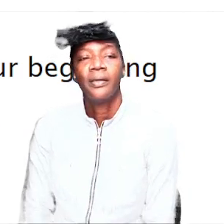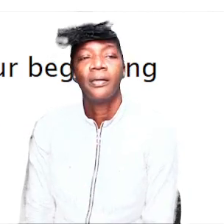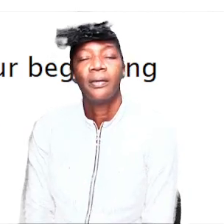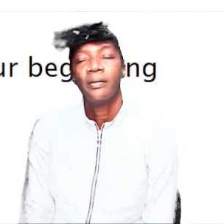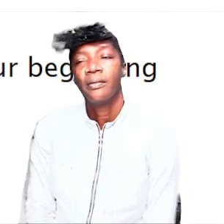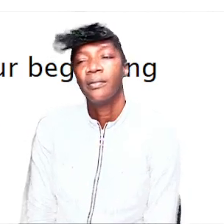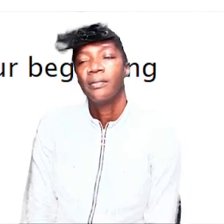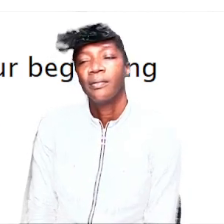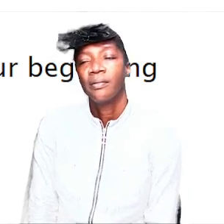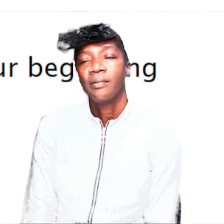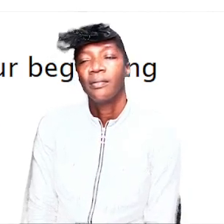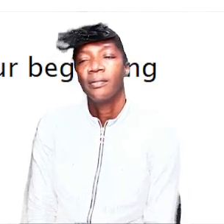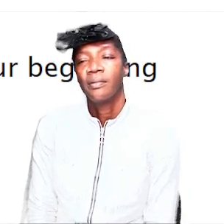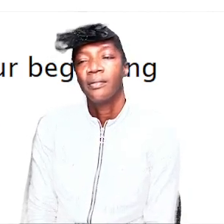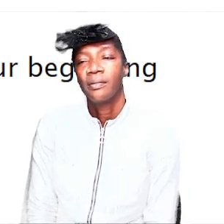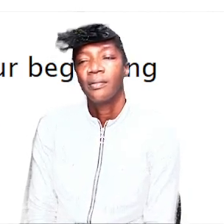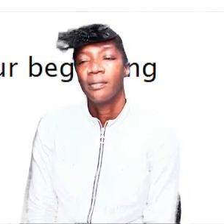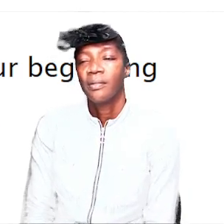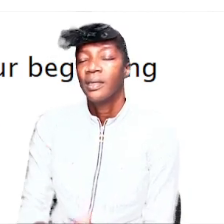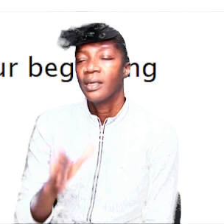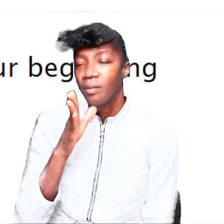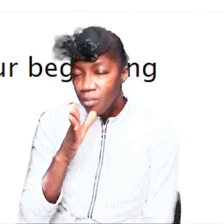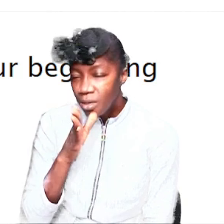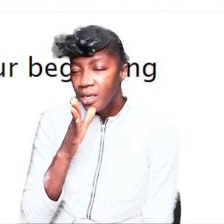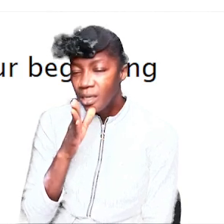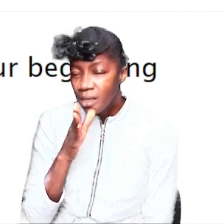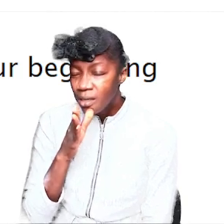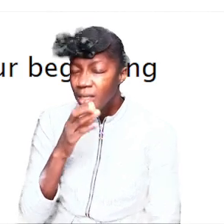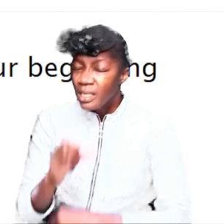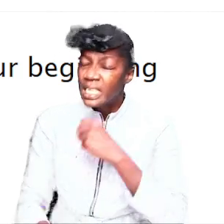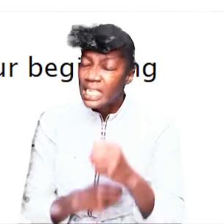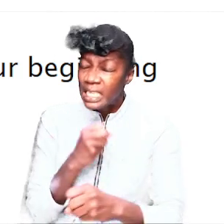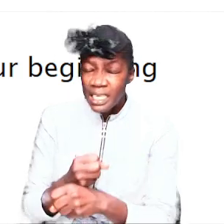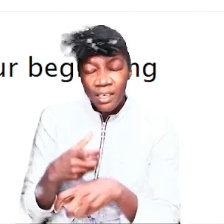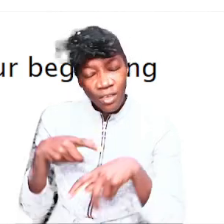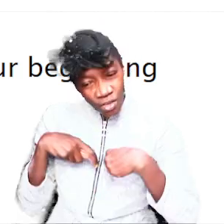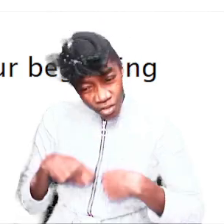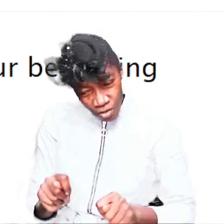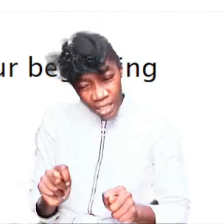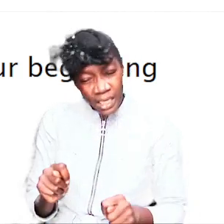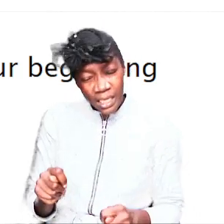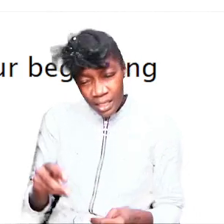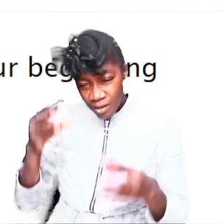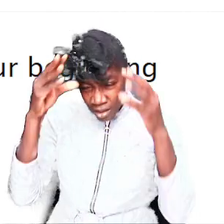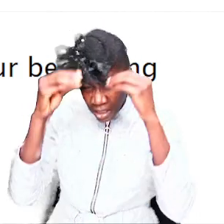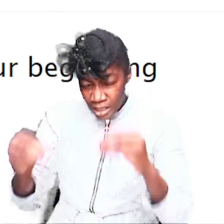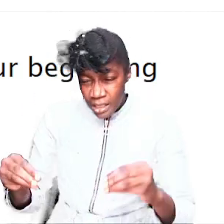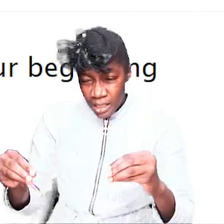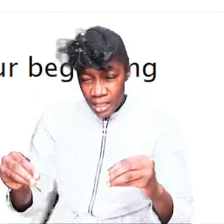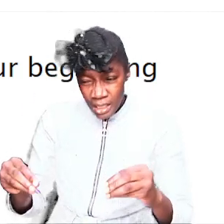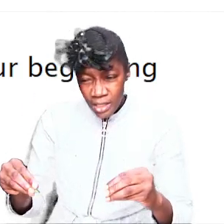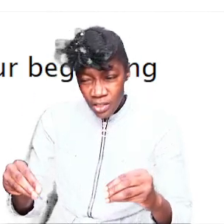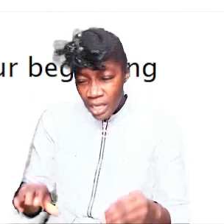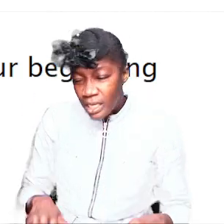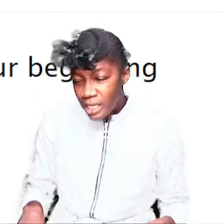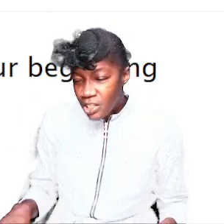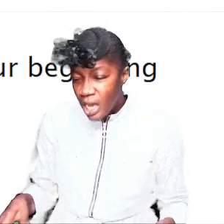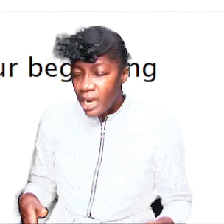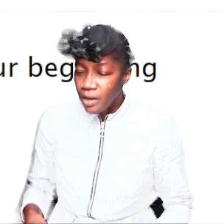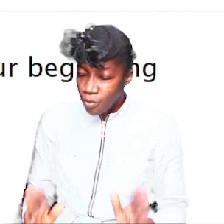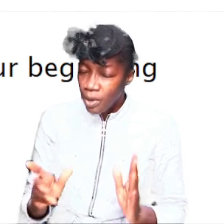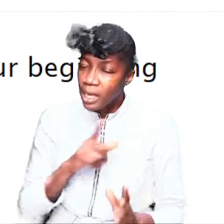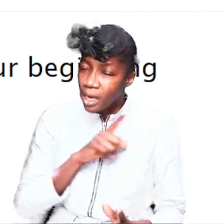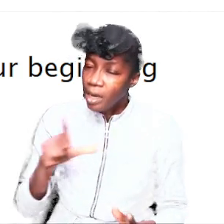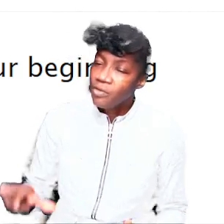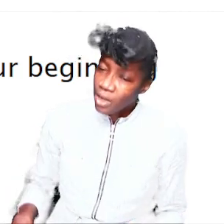So, you know, the mother spent years trying to teach this girl the way of the Lord, try to